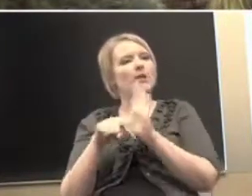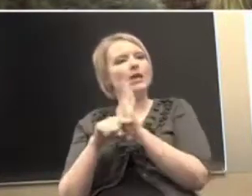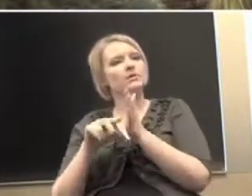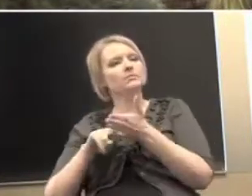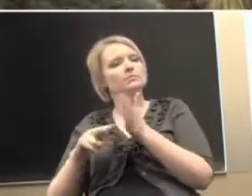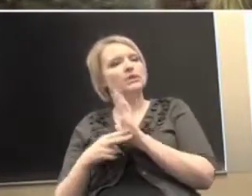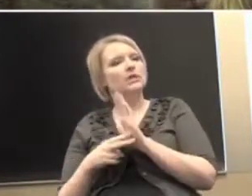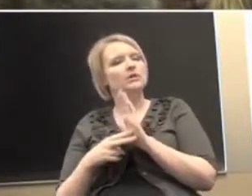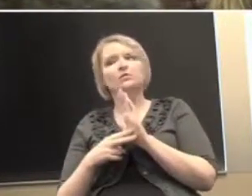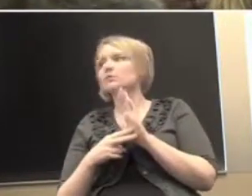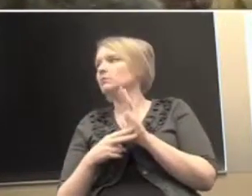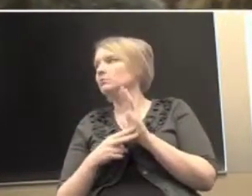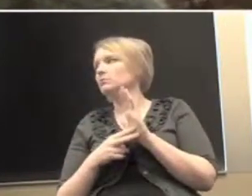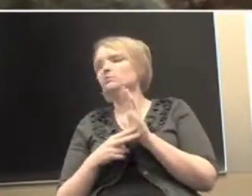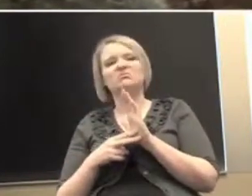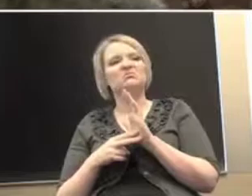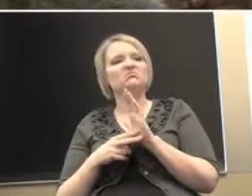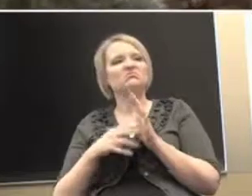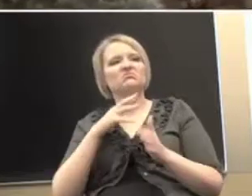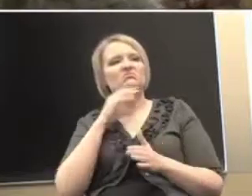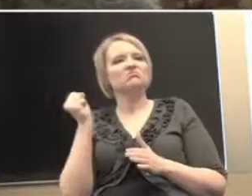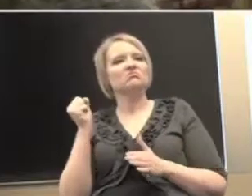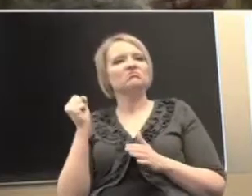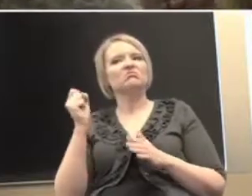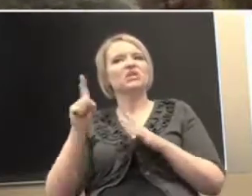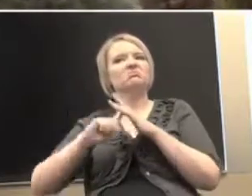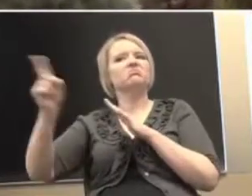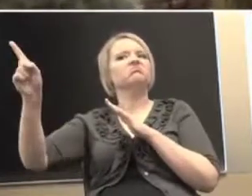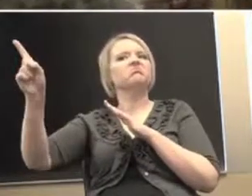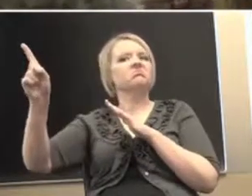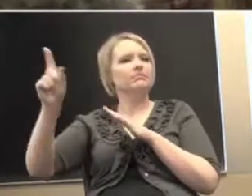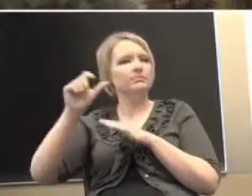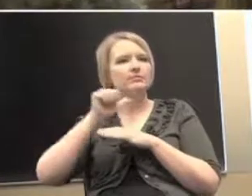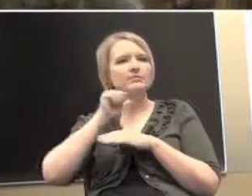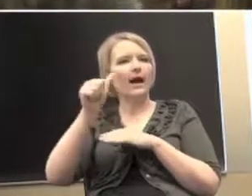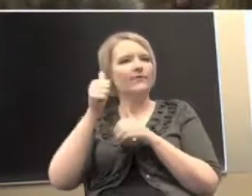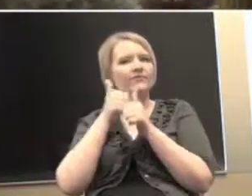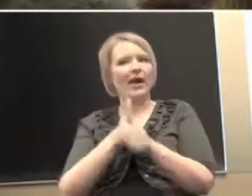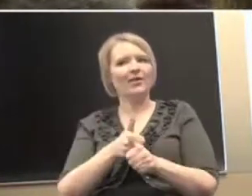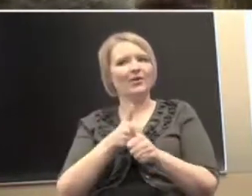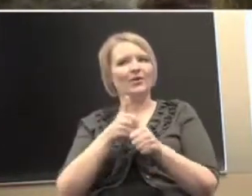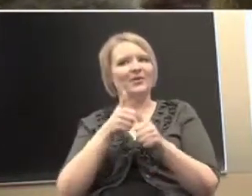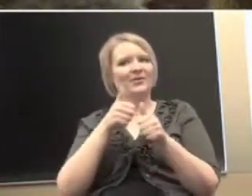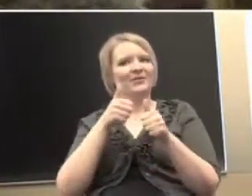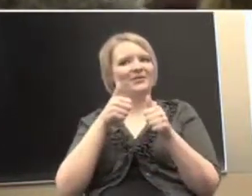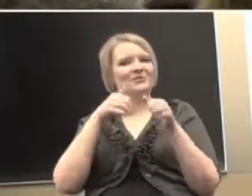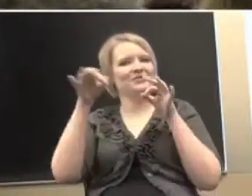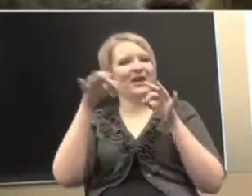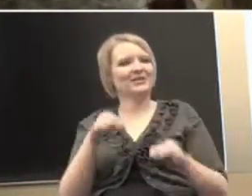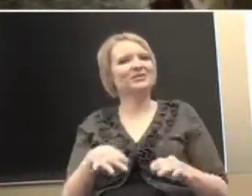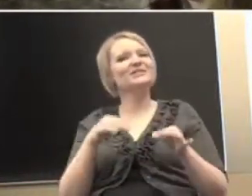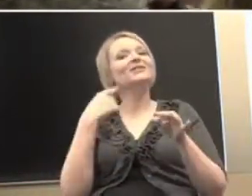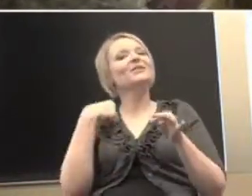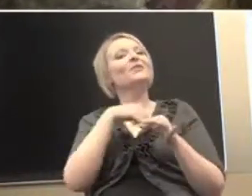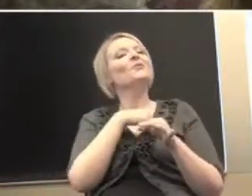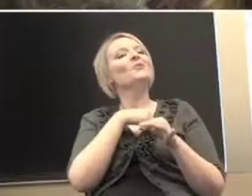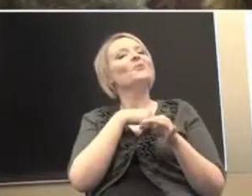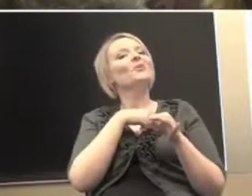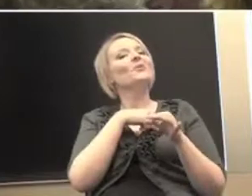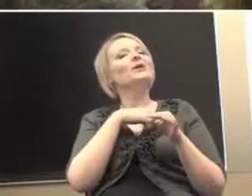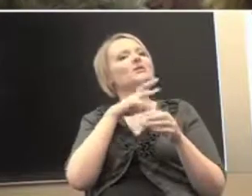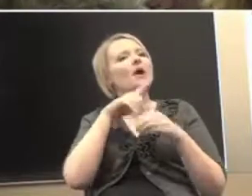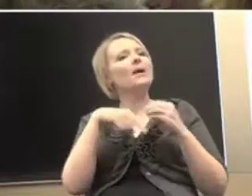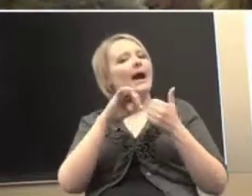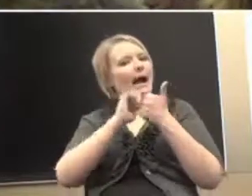Minus meaning he didn't. He eloped. That was it. Or he eloped and didn't do what was told. But also, we went into detail in terms of how to teach a